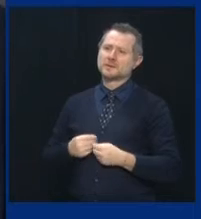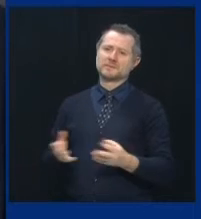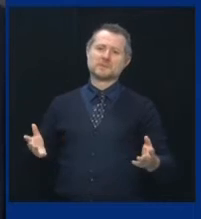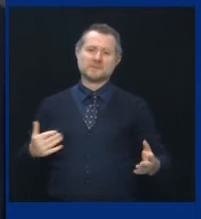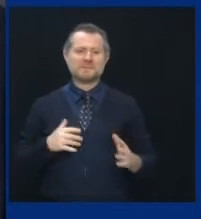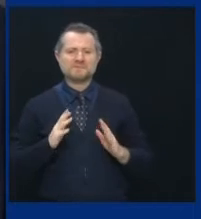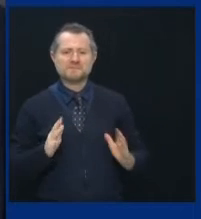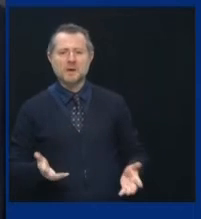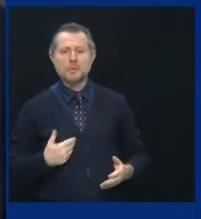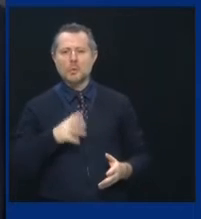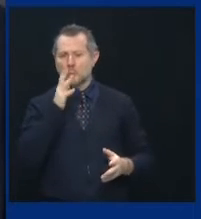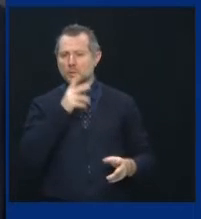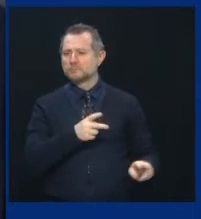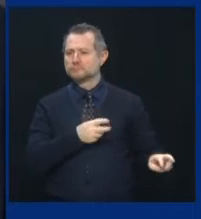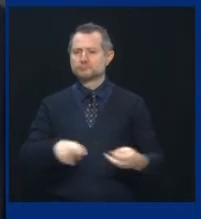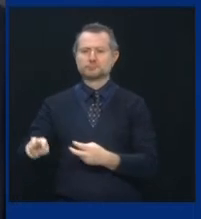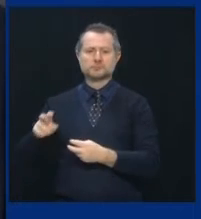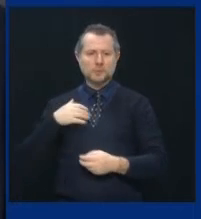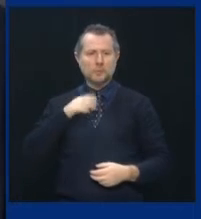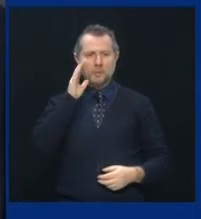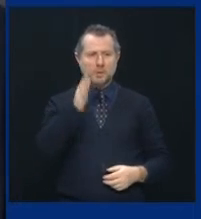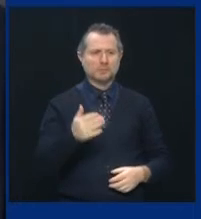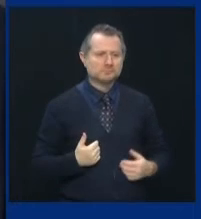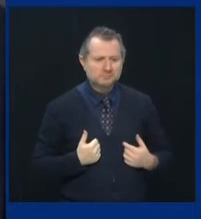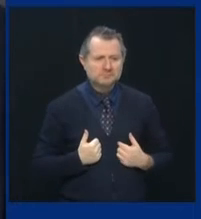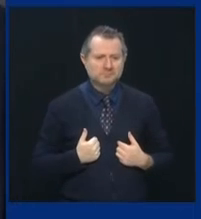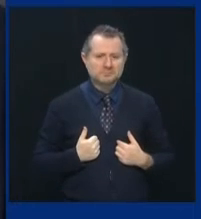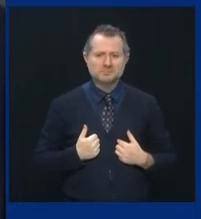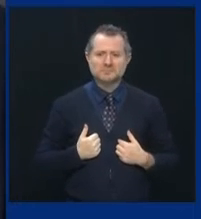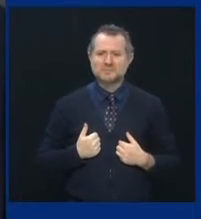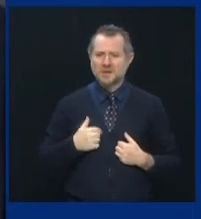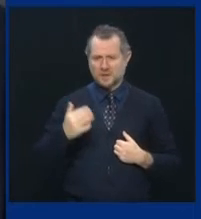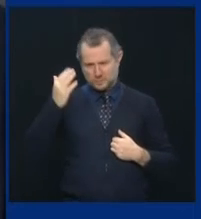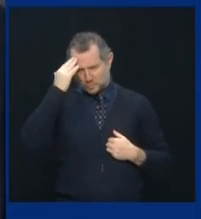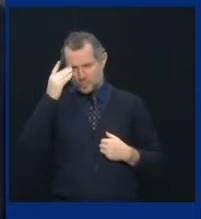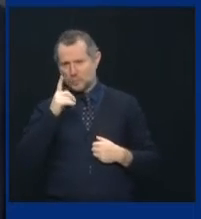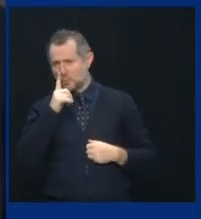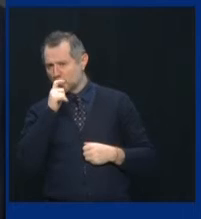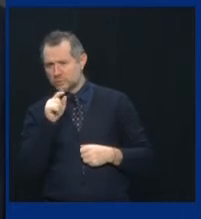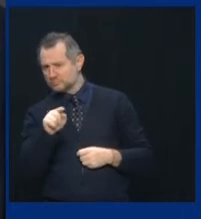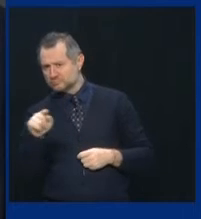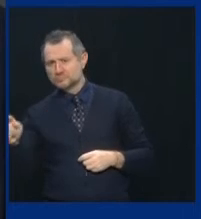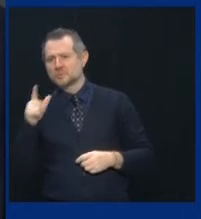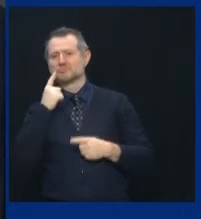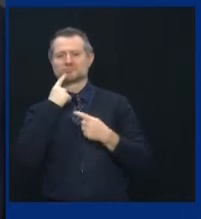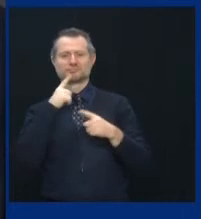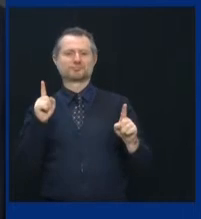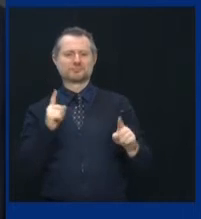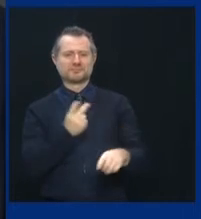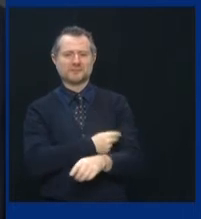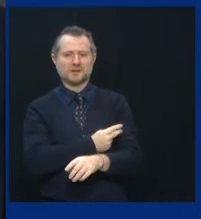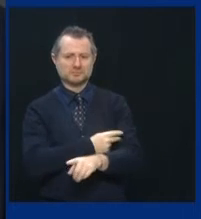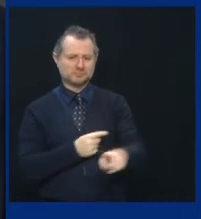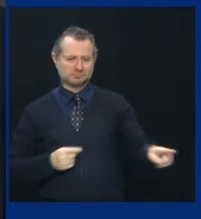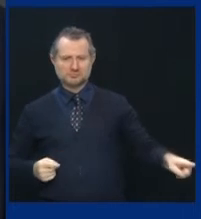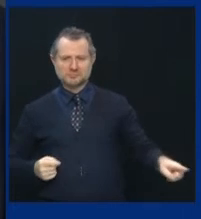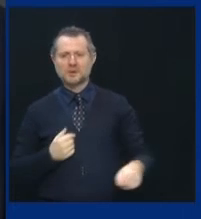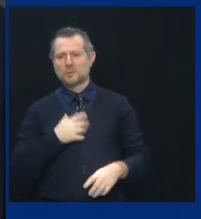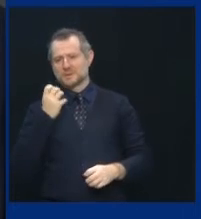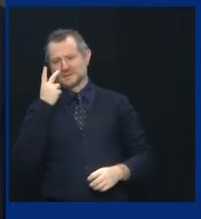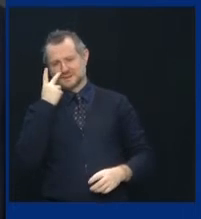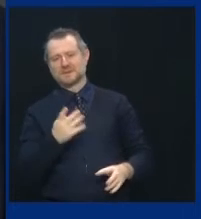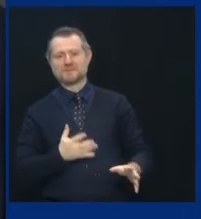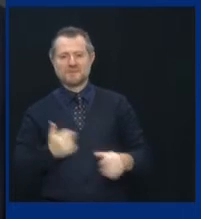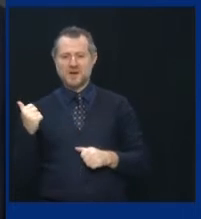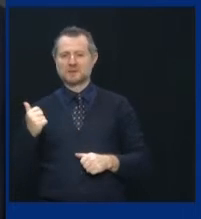different hospital. We know what hospitals are better at administering it. I'd rather have the faster